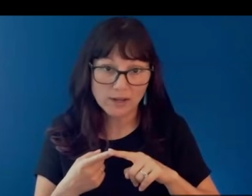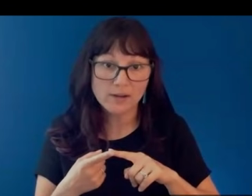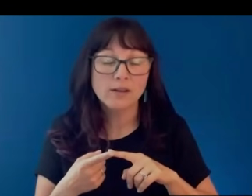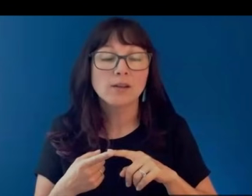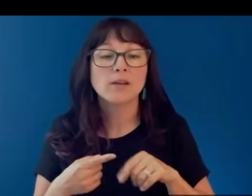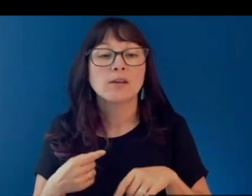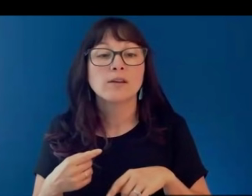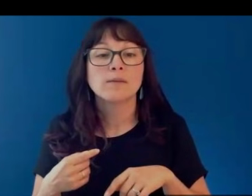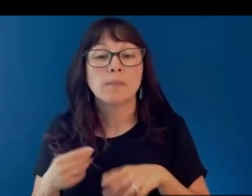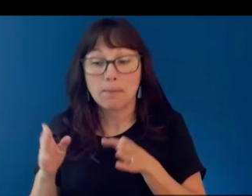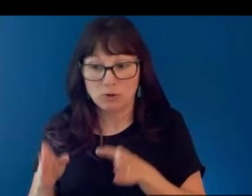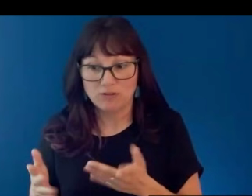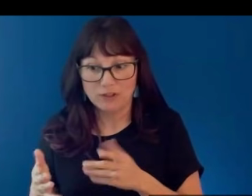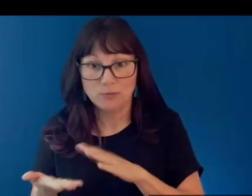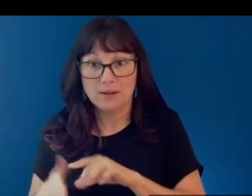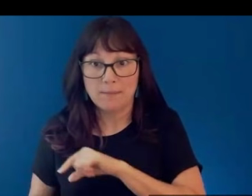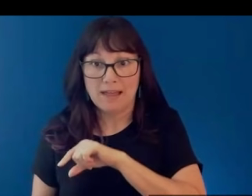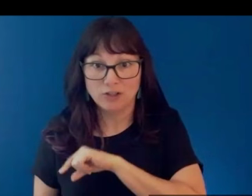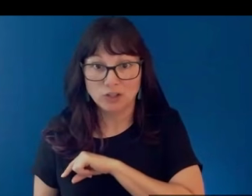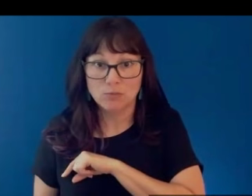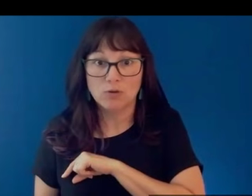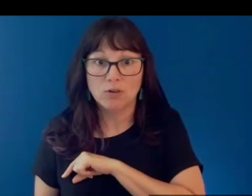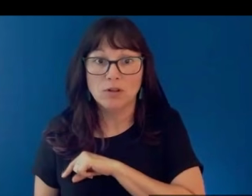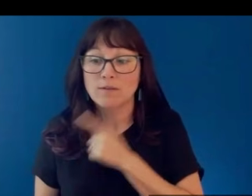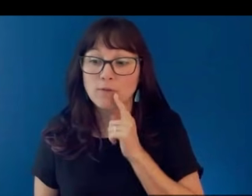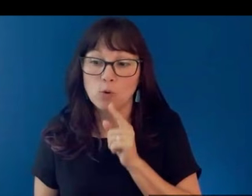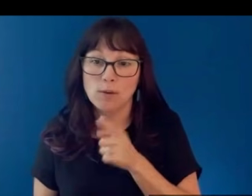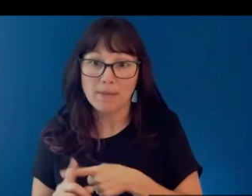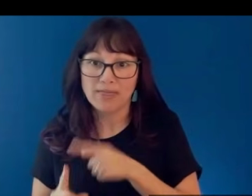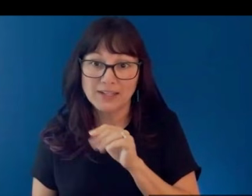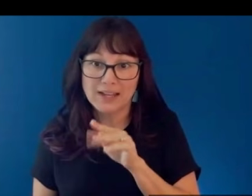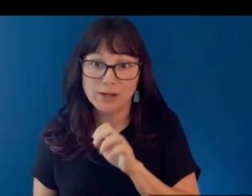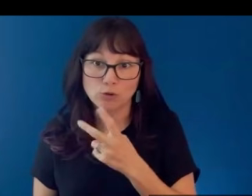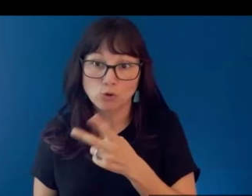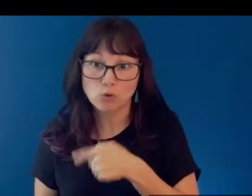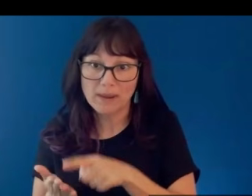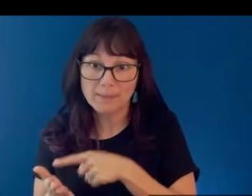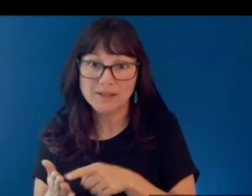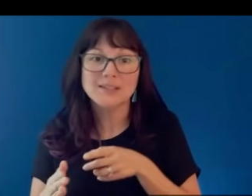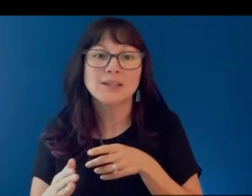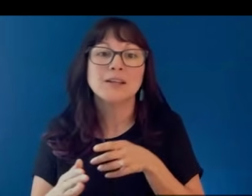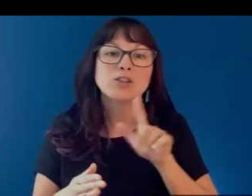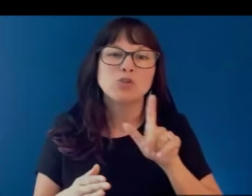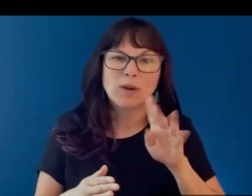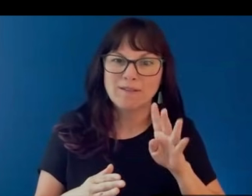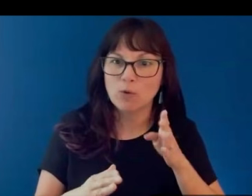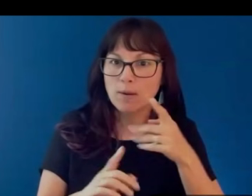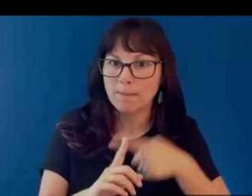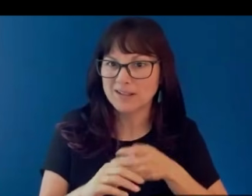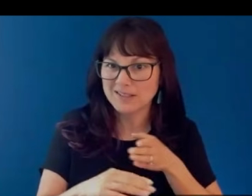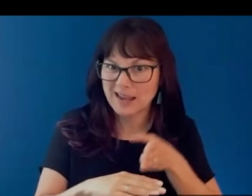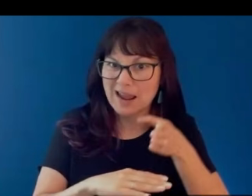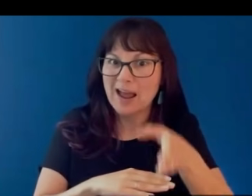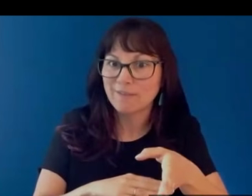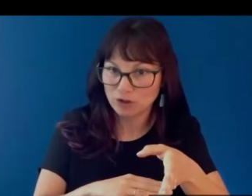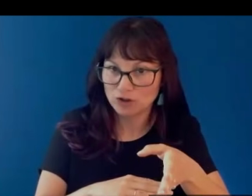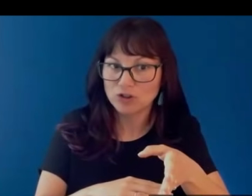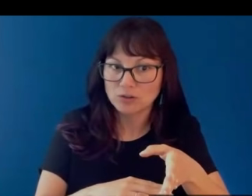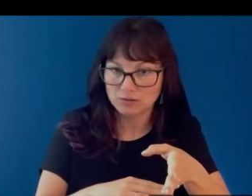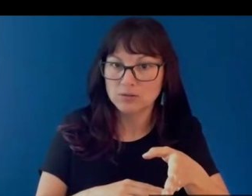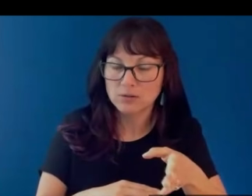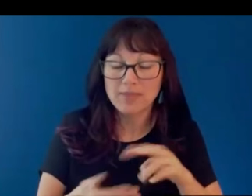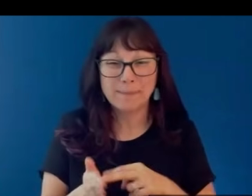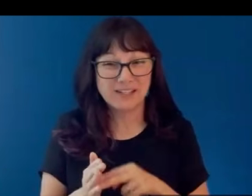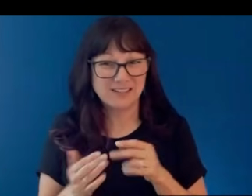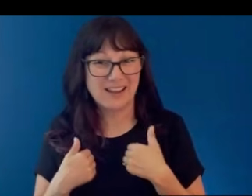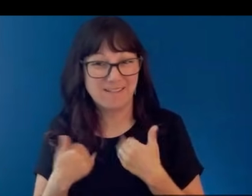become eligible for monthly Title II payments. So that means there is a waiting period for Medicaid